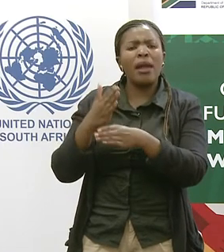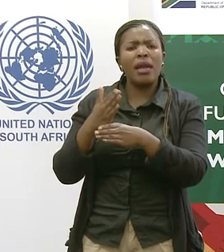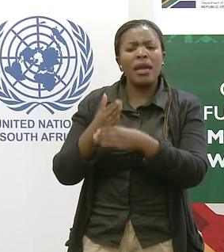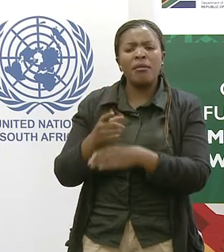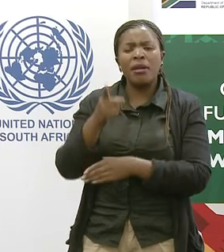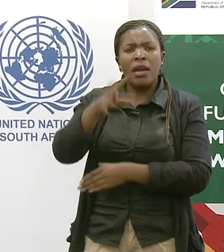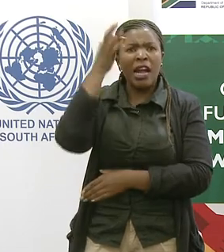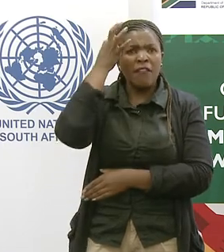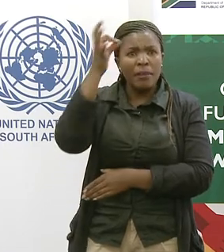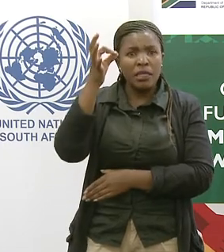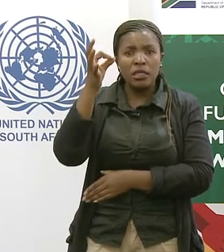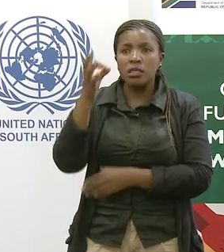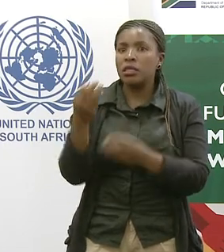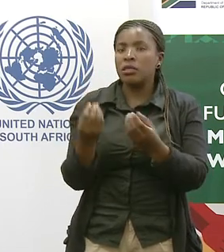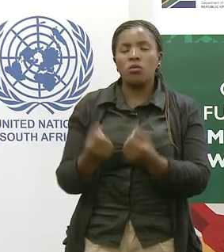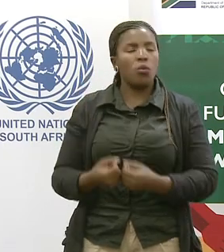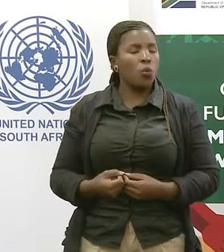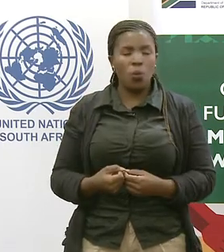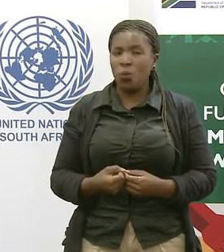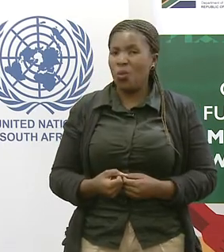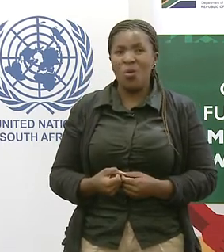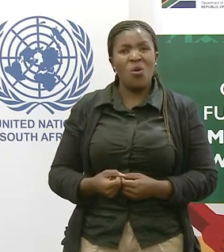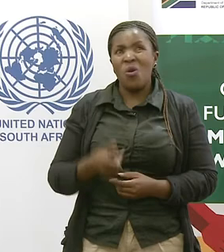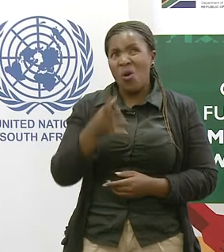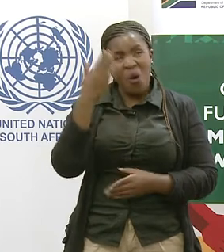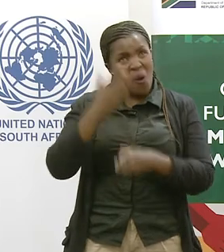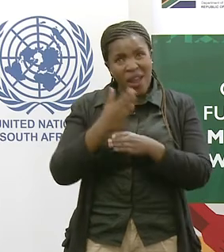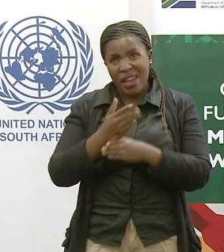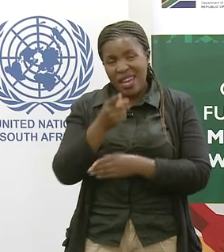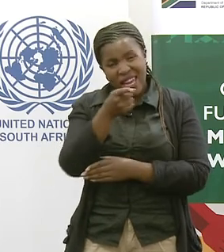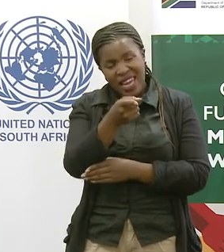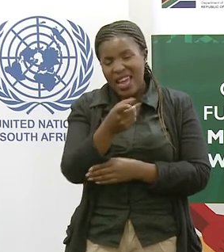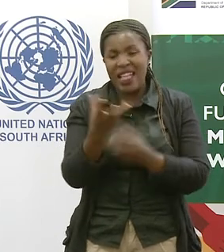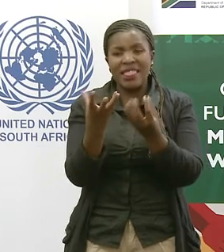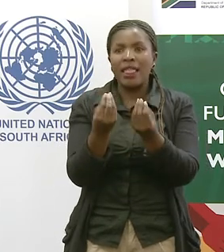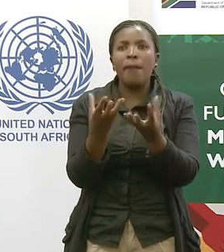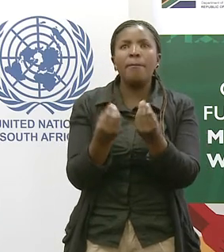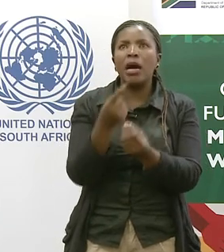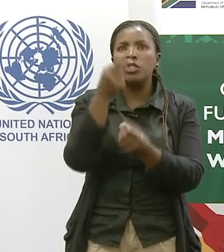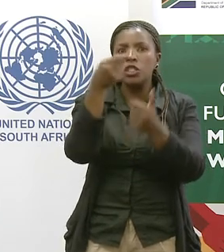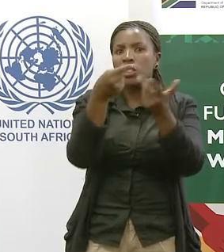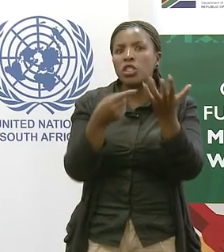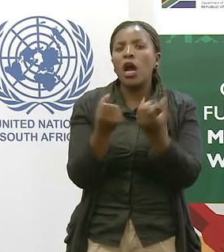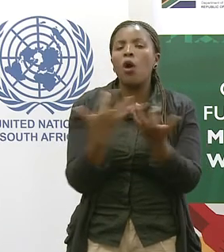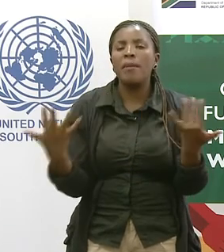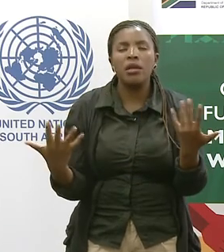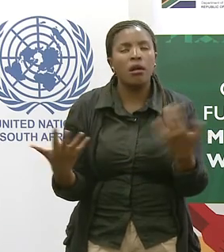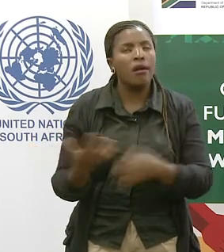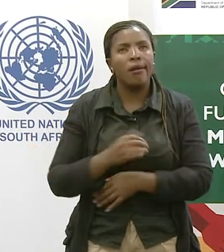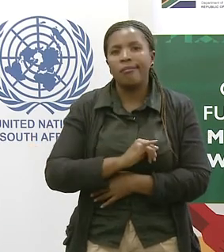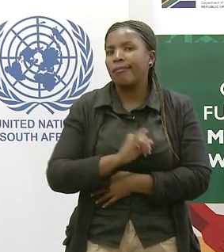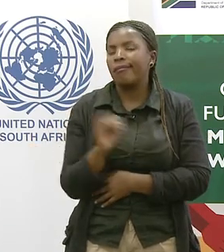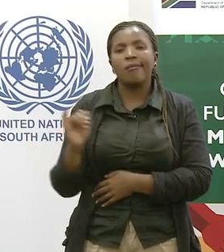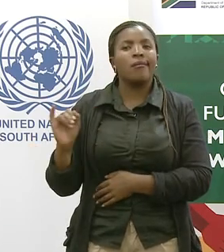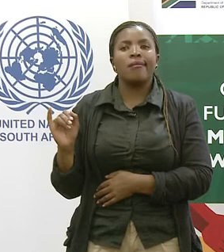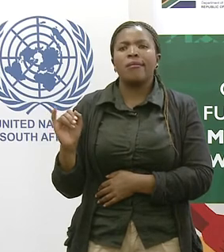in disability in government. And I think that there's a specific agenda. Sipo